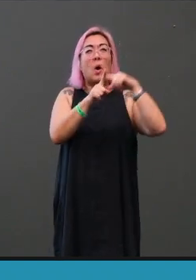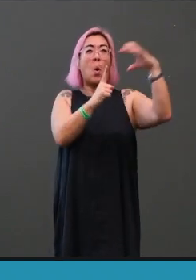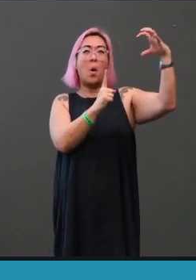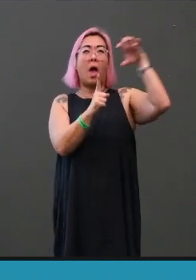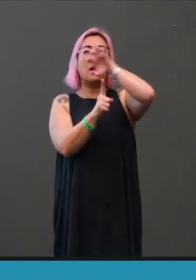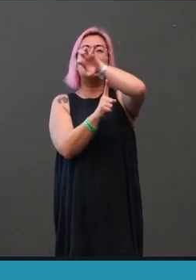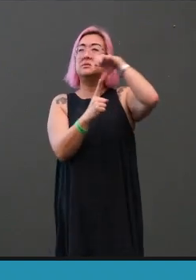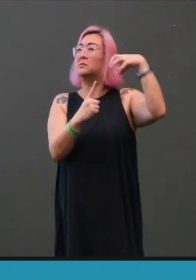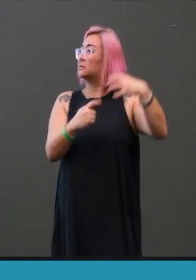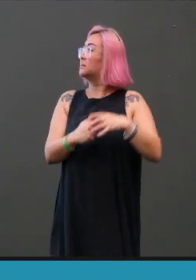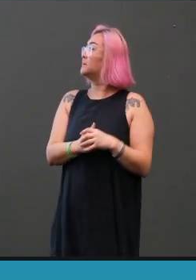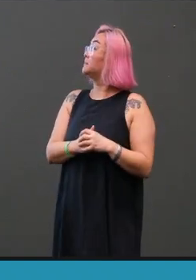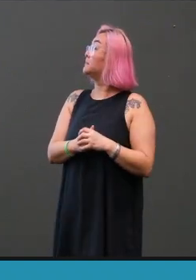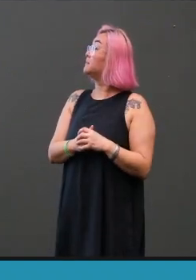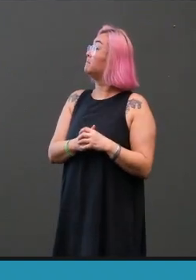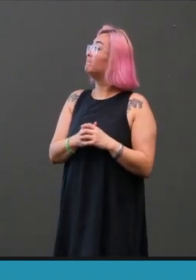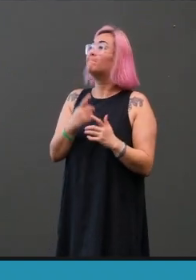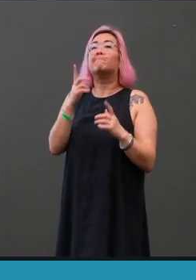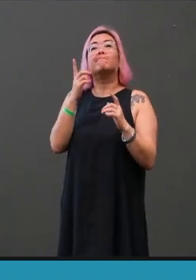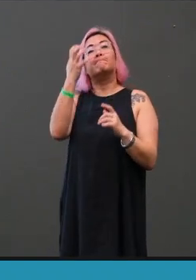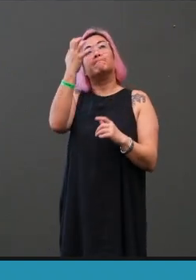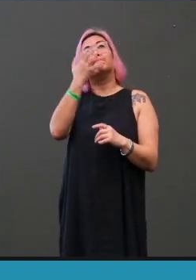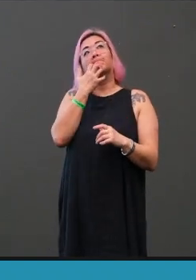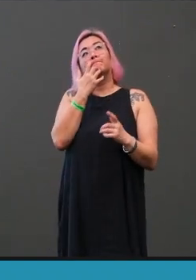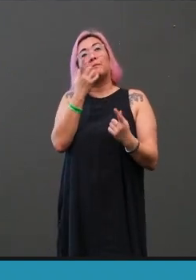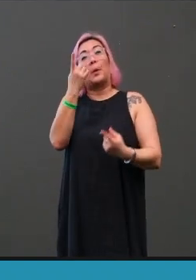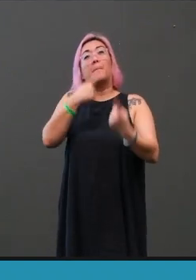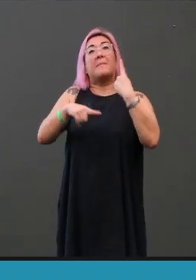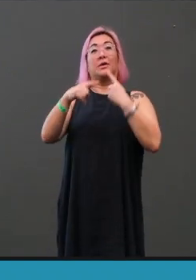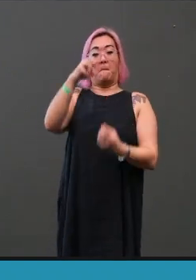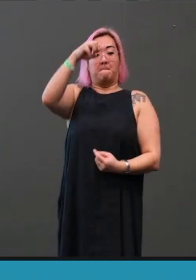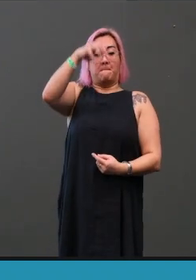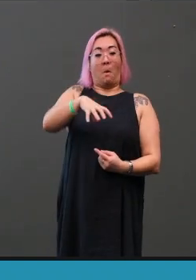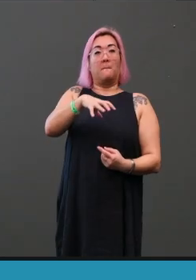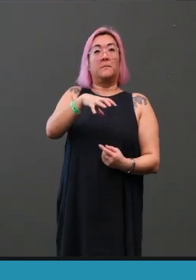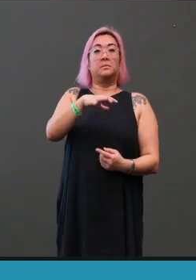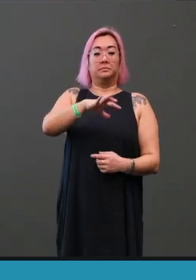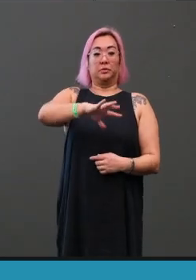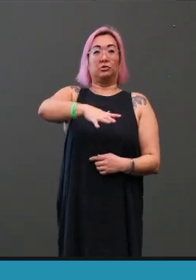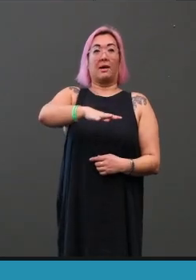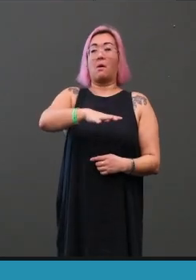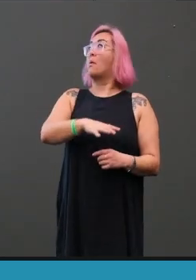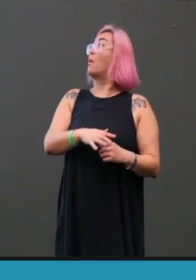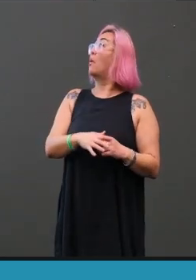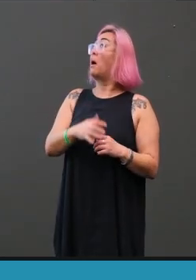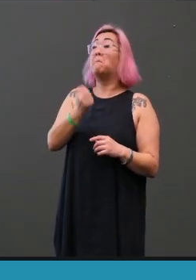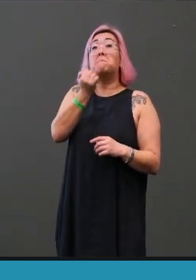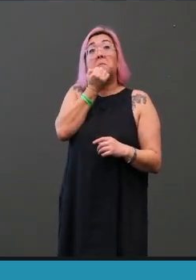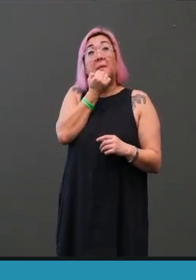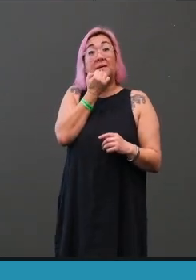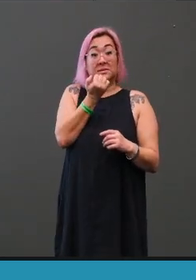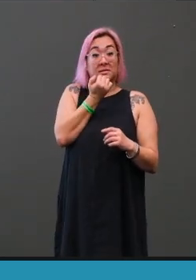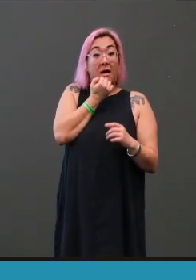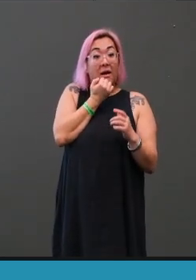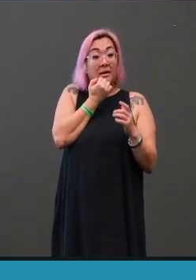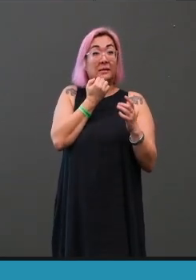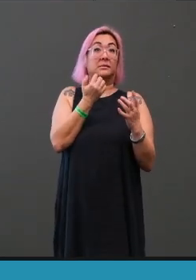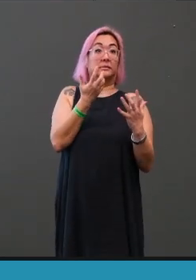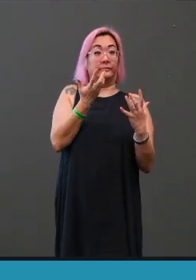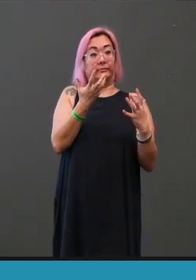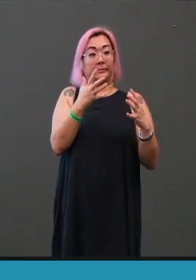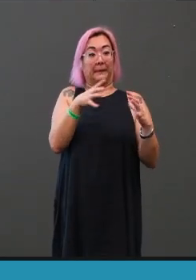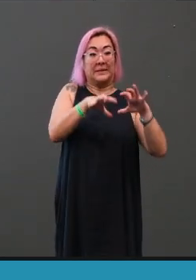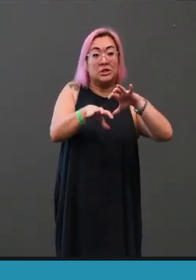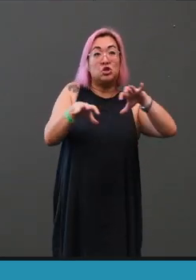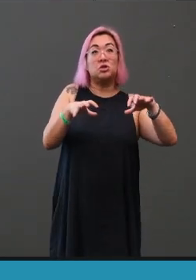So I returned to the idea of using a blob shadow, but making it change size and position based on the pose of the character, which meant